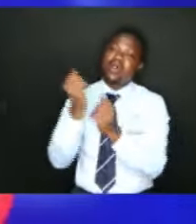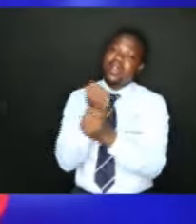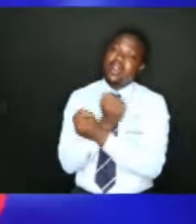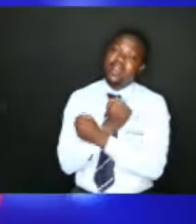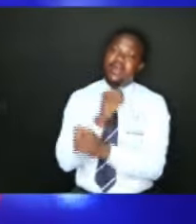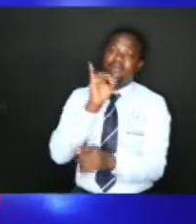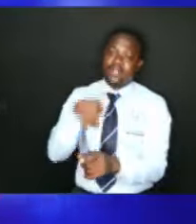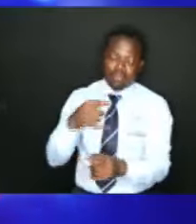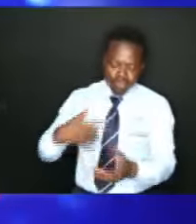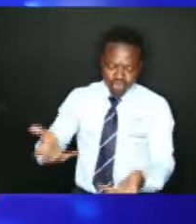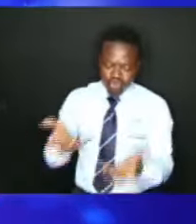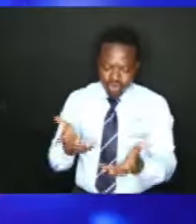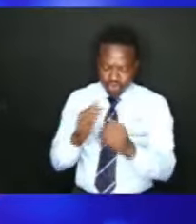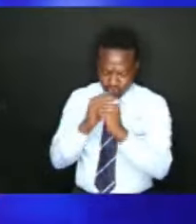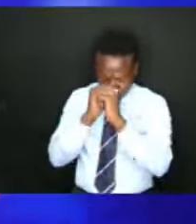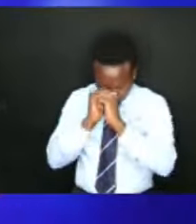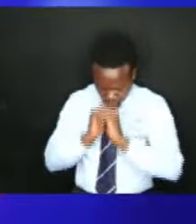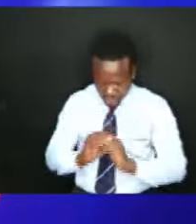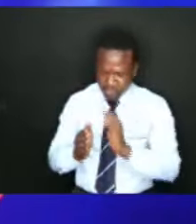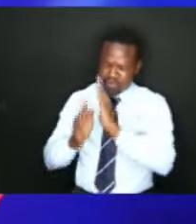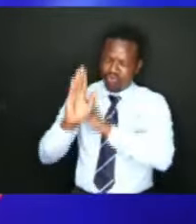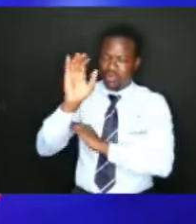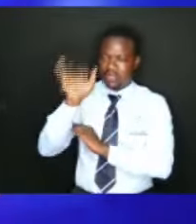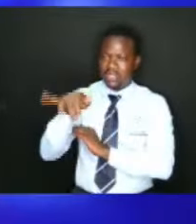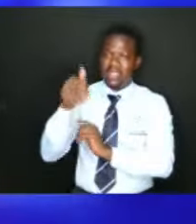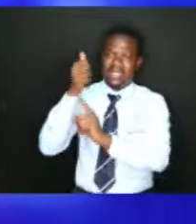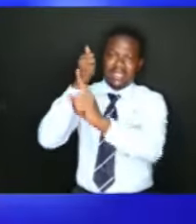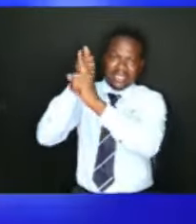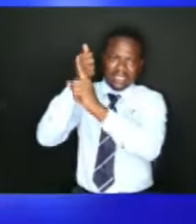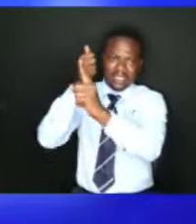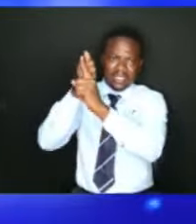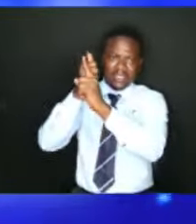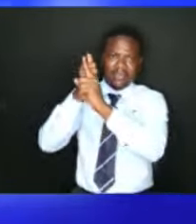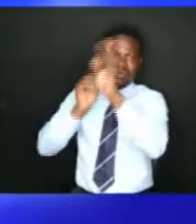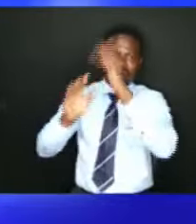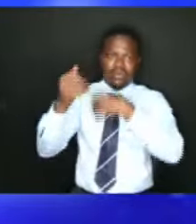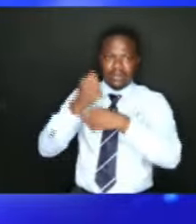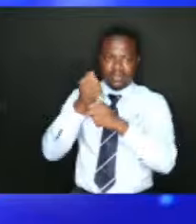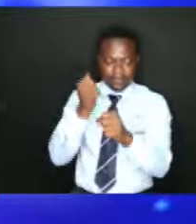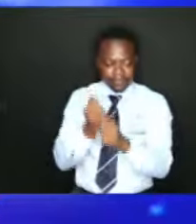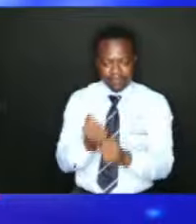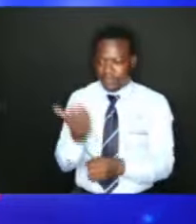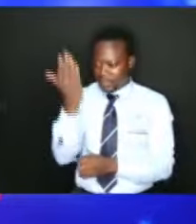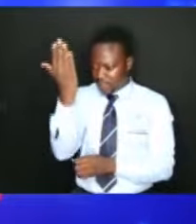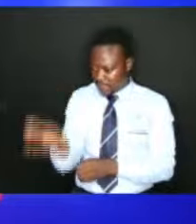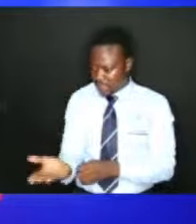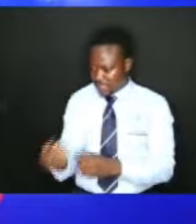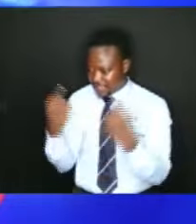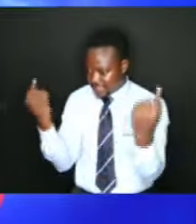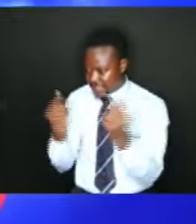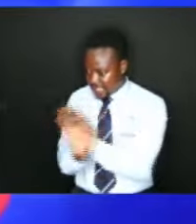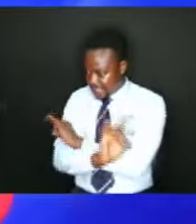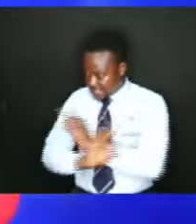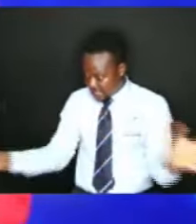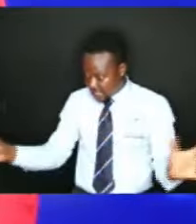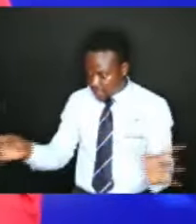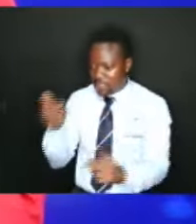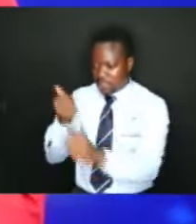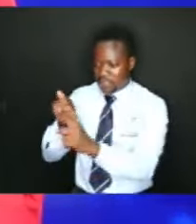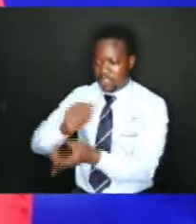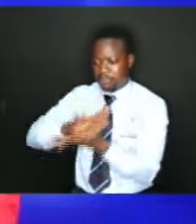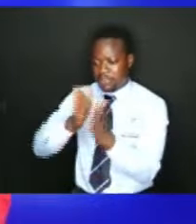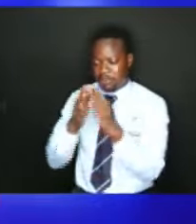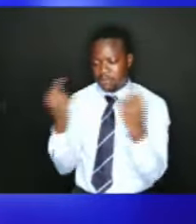Want to worship this great God. God made him who had no sin to be sin for